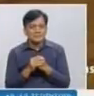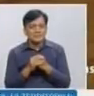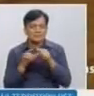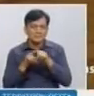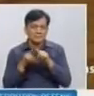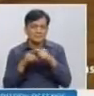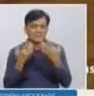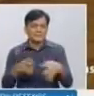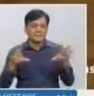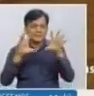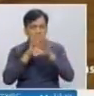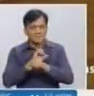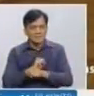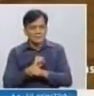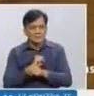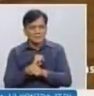In ending,